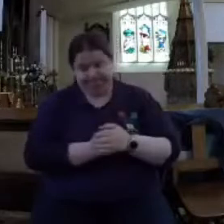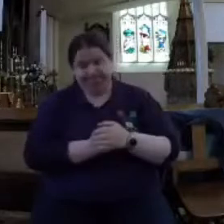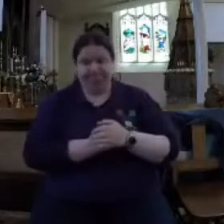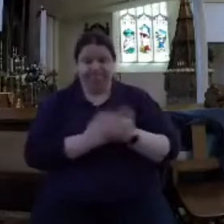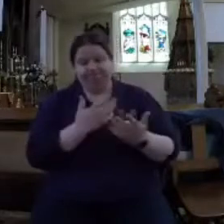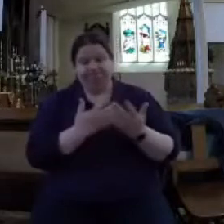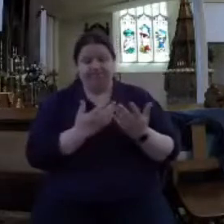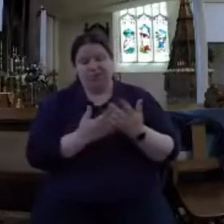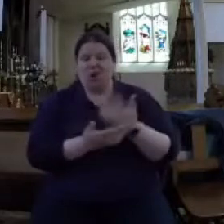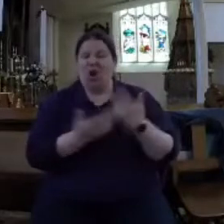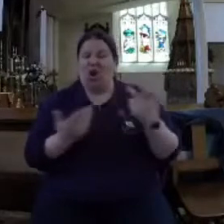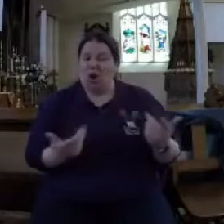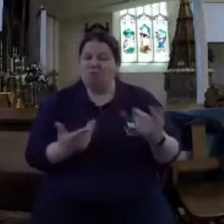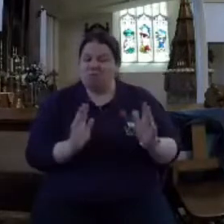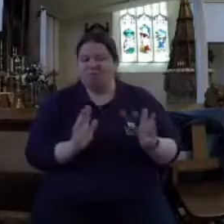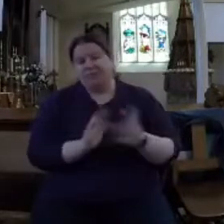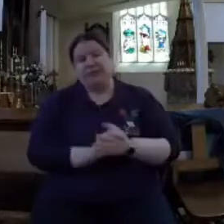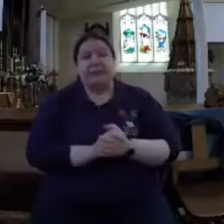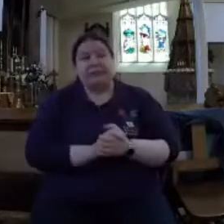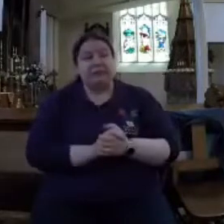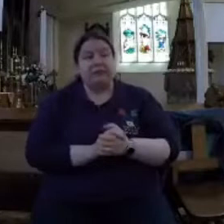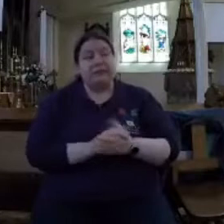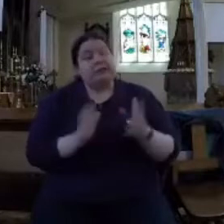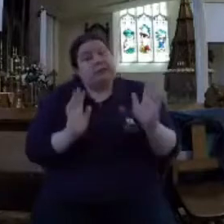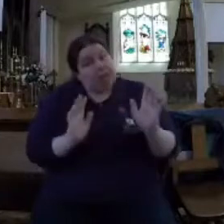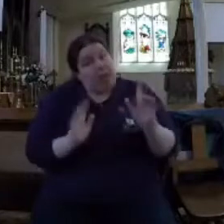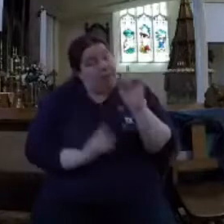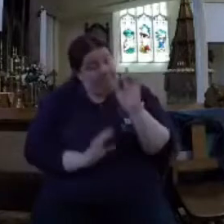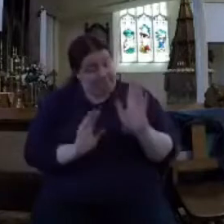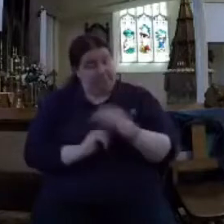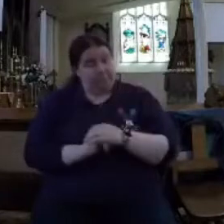So doesn't seem like a great money-making scheme. But wait a minute.